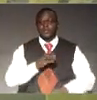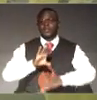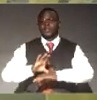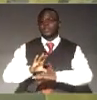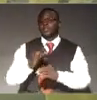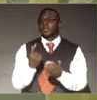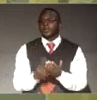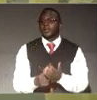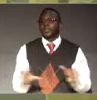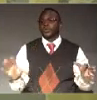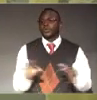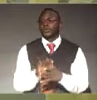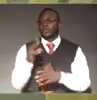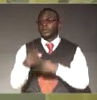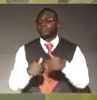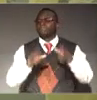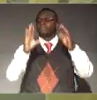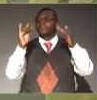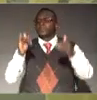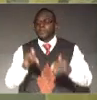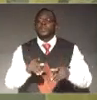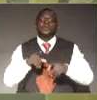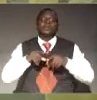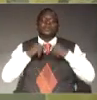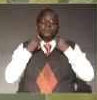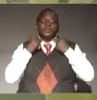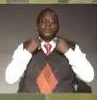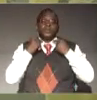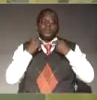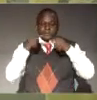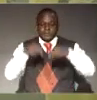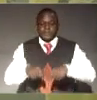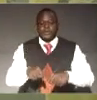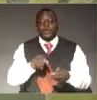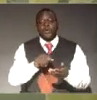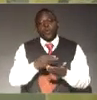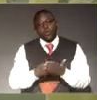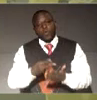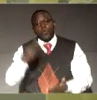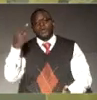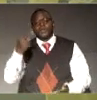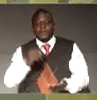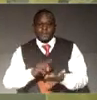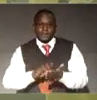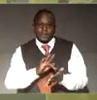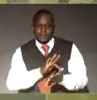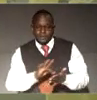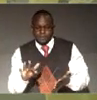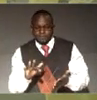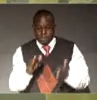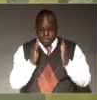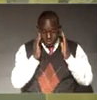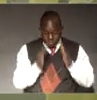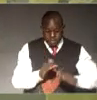today joined the world to celebrate priesthood. And it's on this day, which is Holy Thursday, when the priests renew their commitment to the